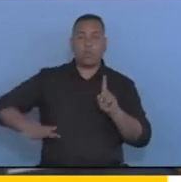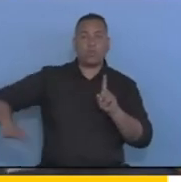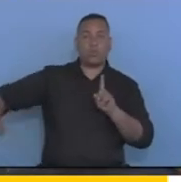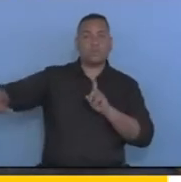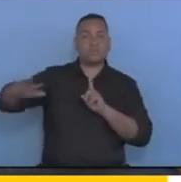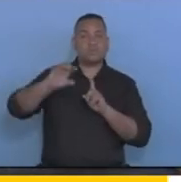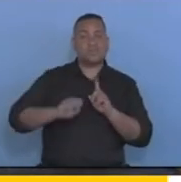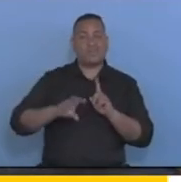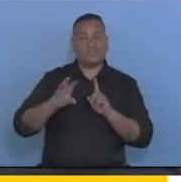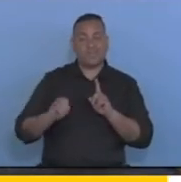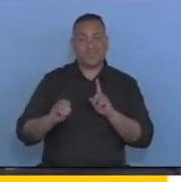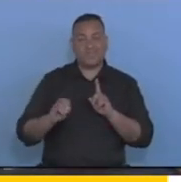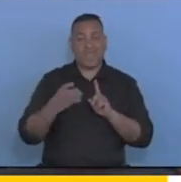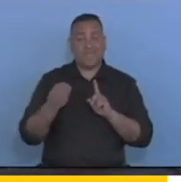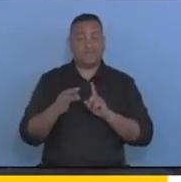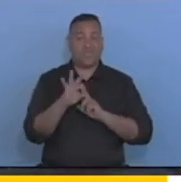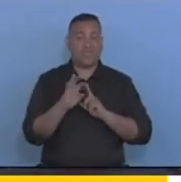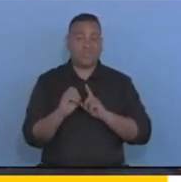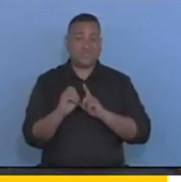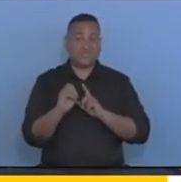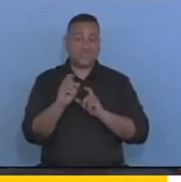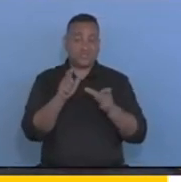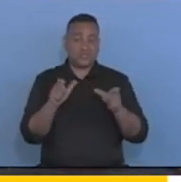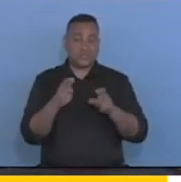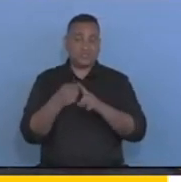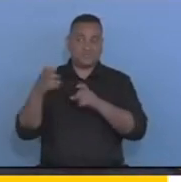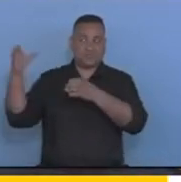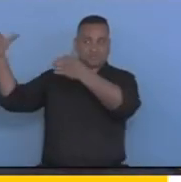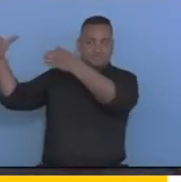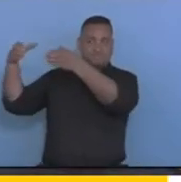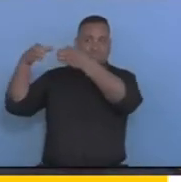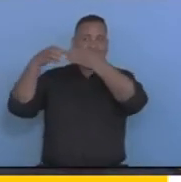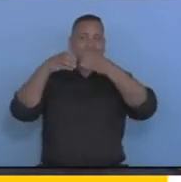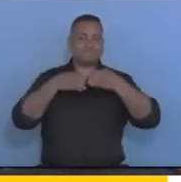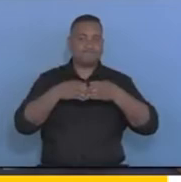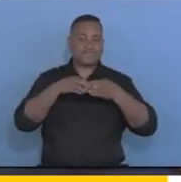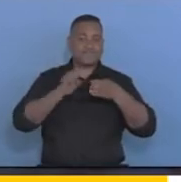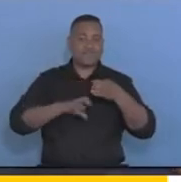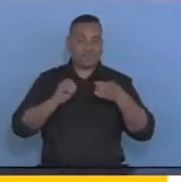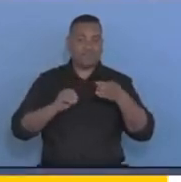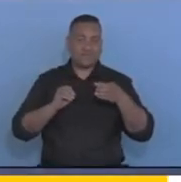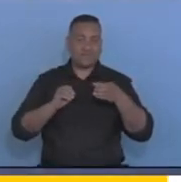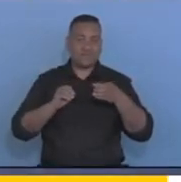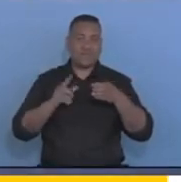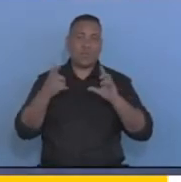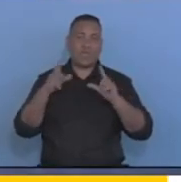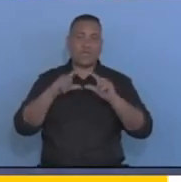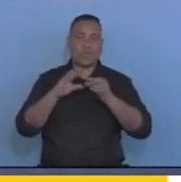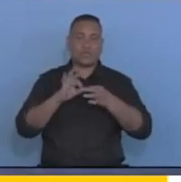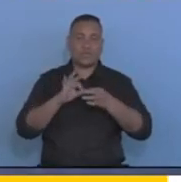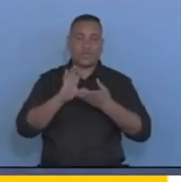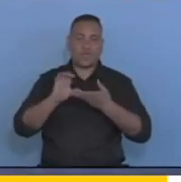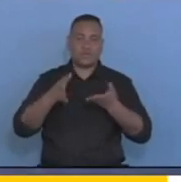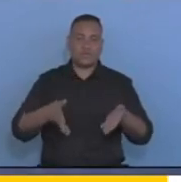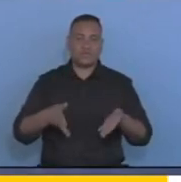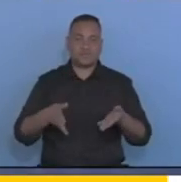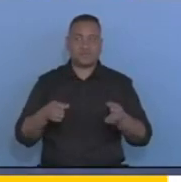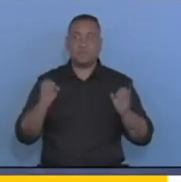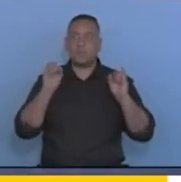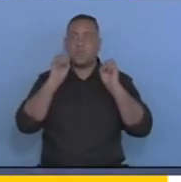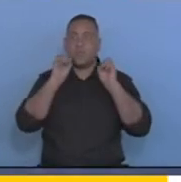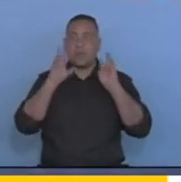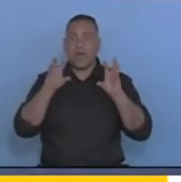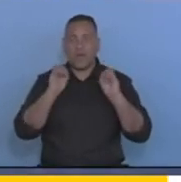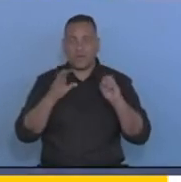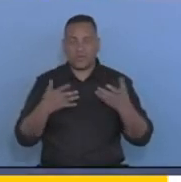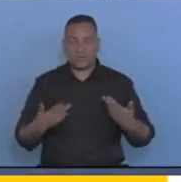that's busy here across South Africa. Well done. In Northlink Belhar. Wow. Wow. What the reason for you to be here? I'm too